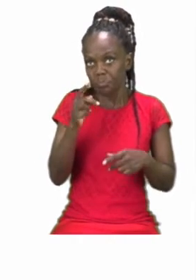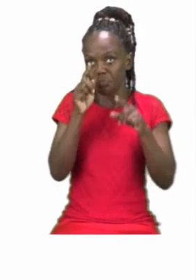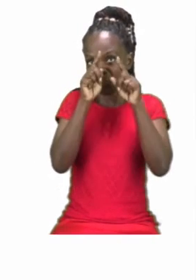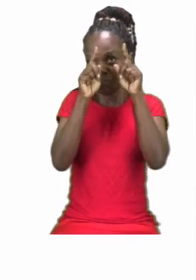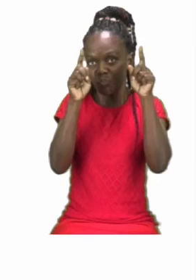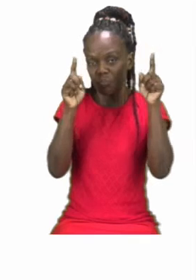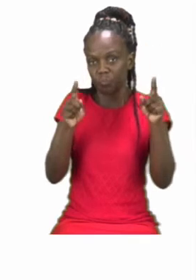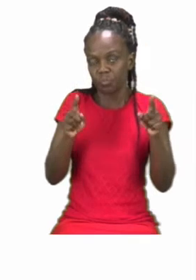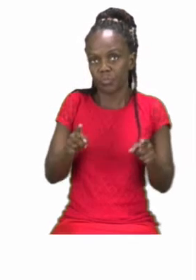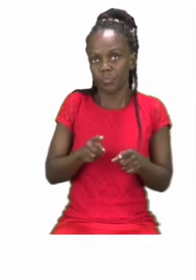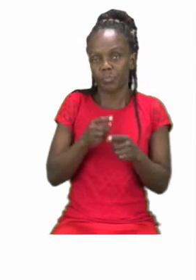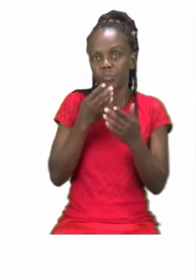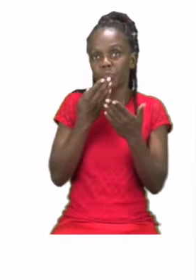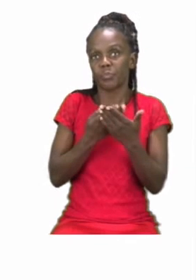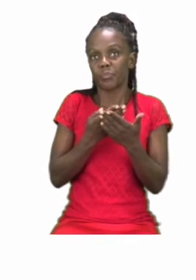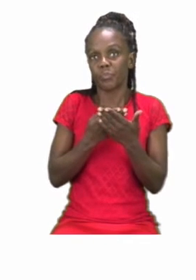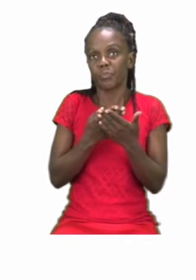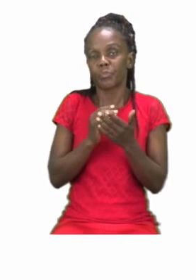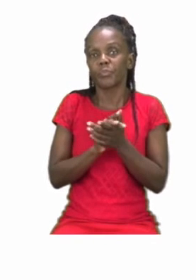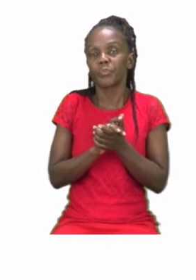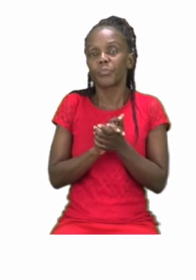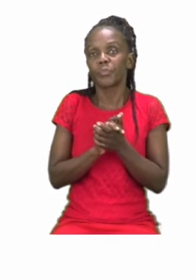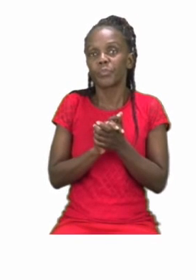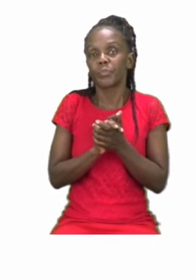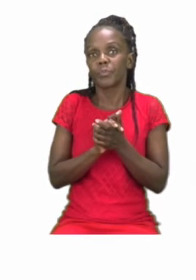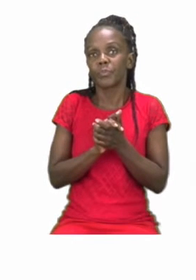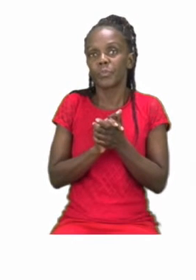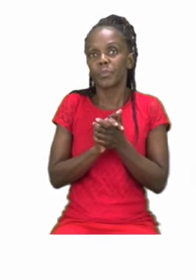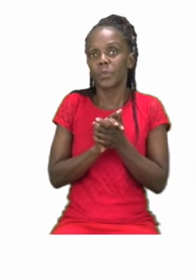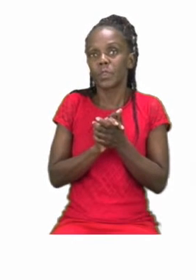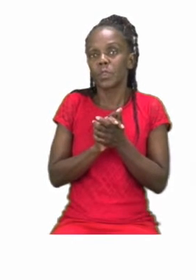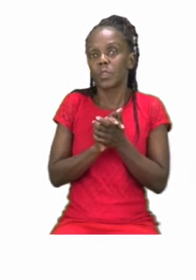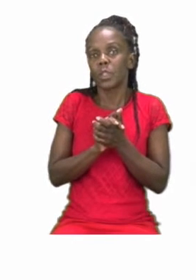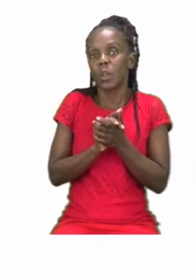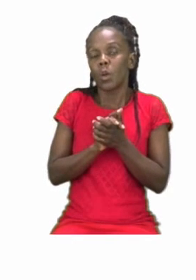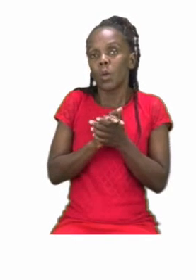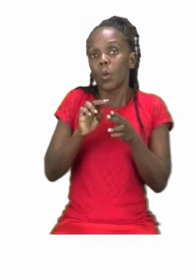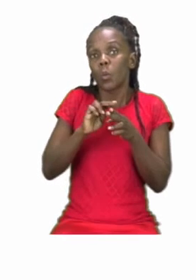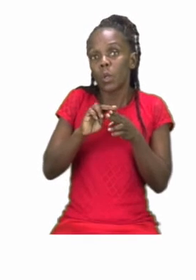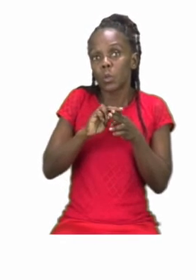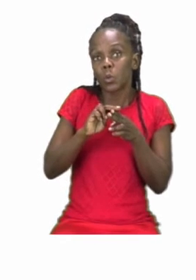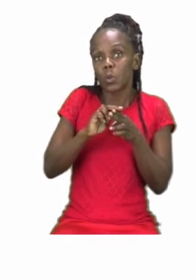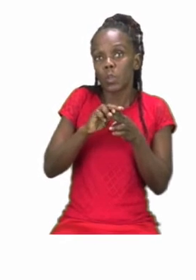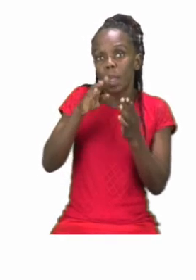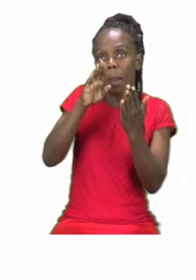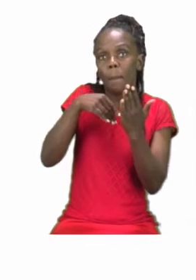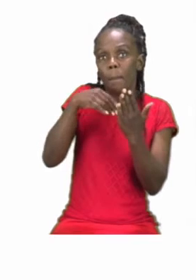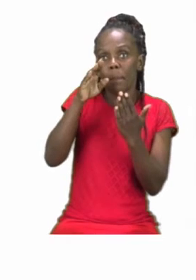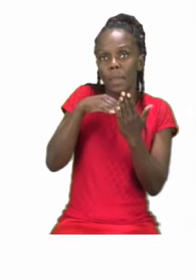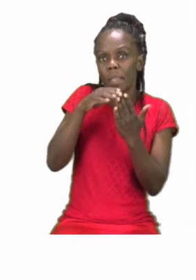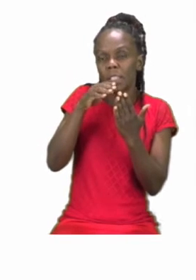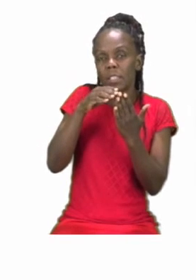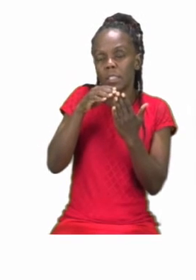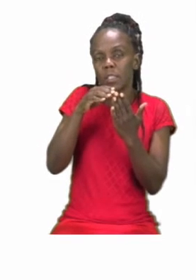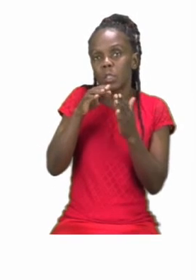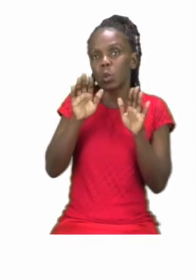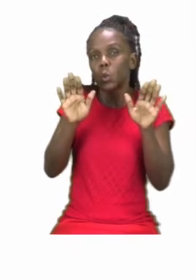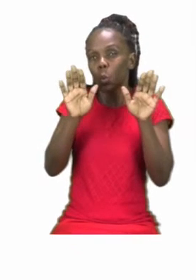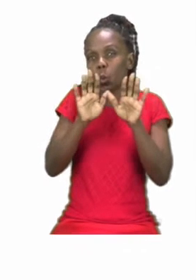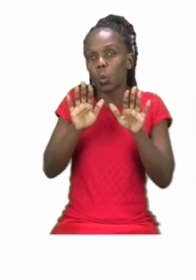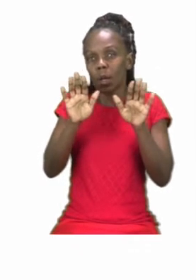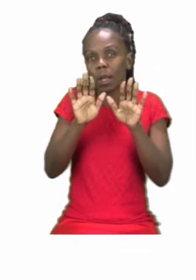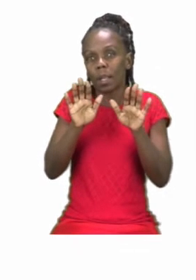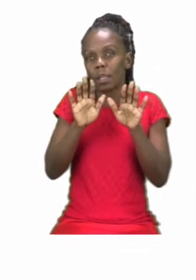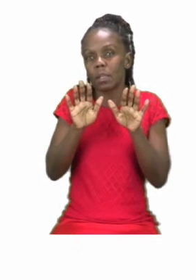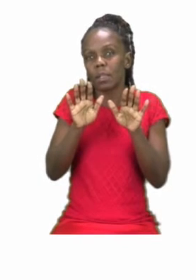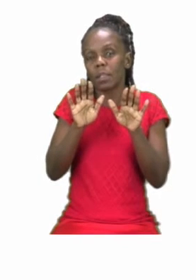to use paint to color or put color on the body. So,